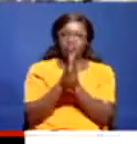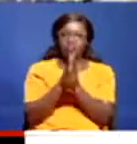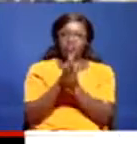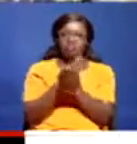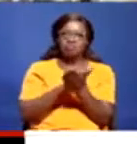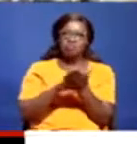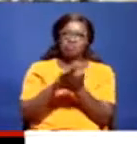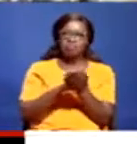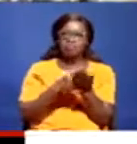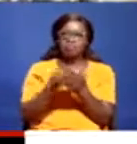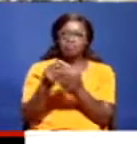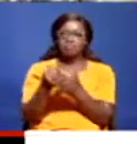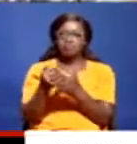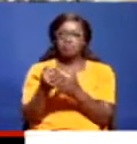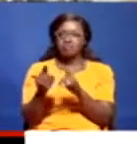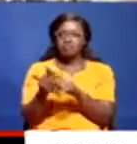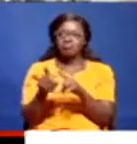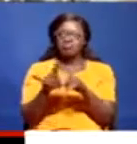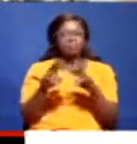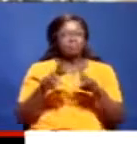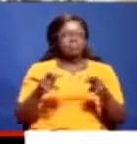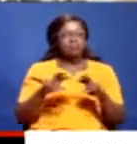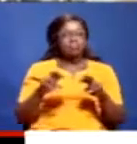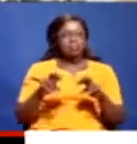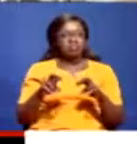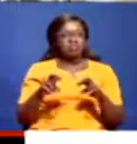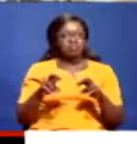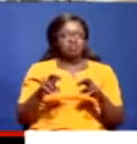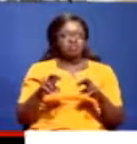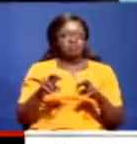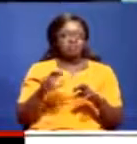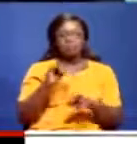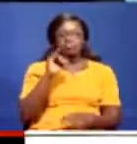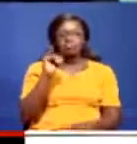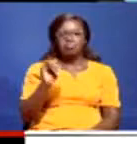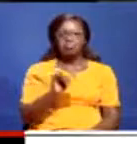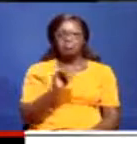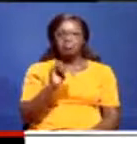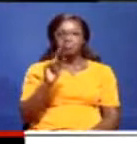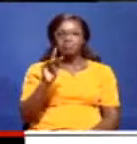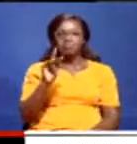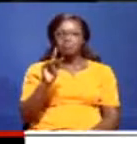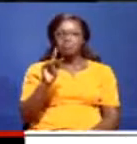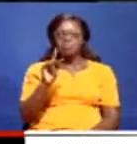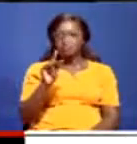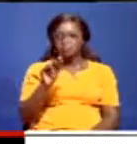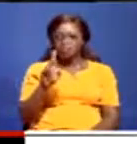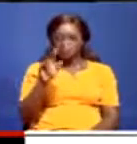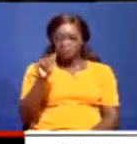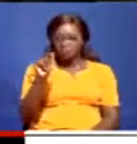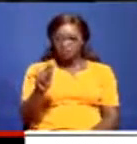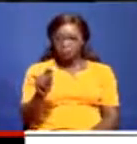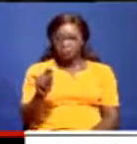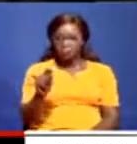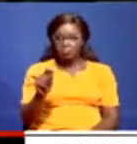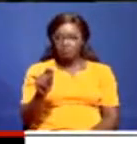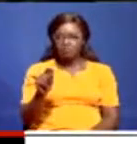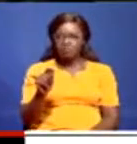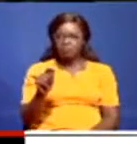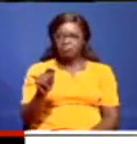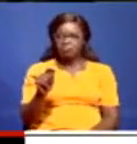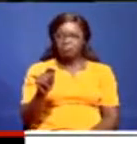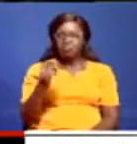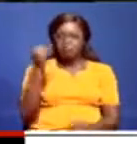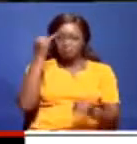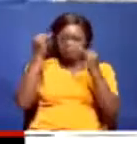finance. According to research they conducted by the Jomo Kenyatta University of Agriculture and Technology, energy innovations